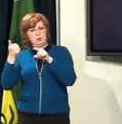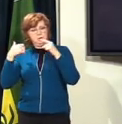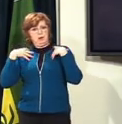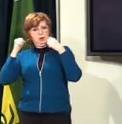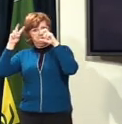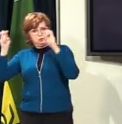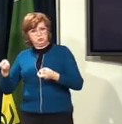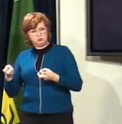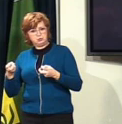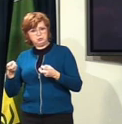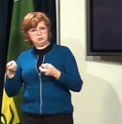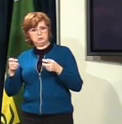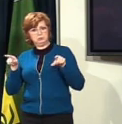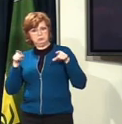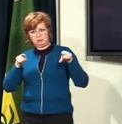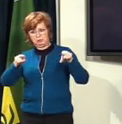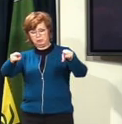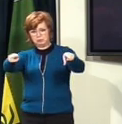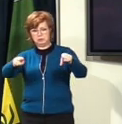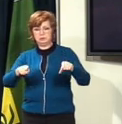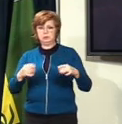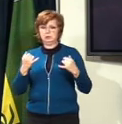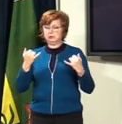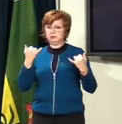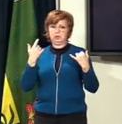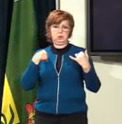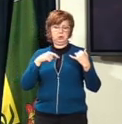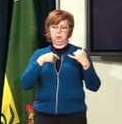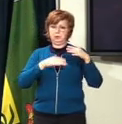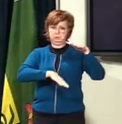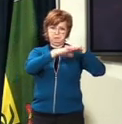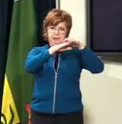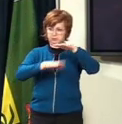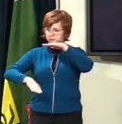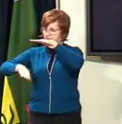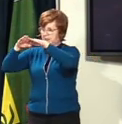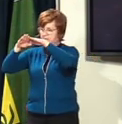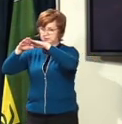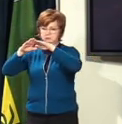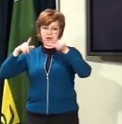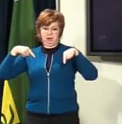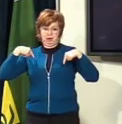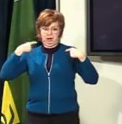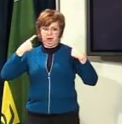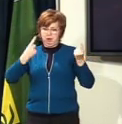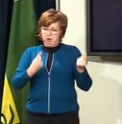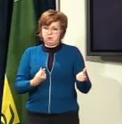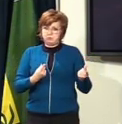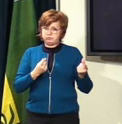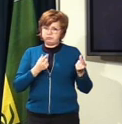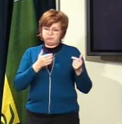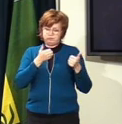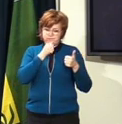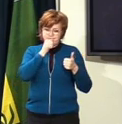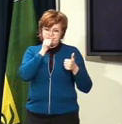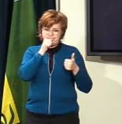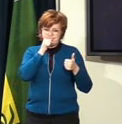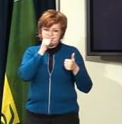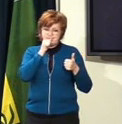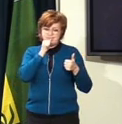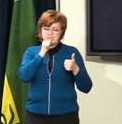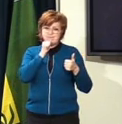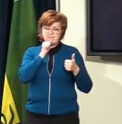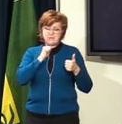largely by maximizing our existing capacity. Our ability to do that is over. Case surges have been too high,